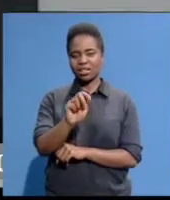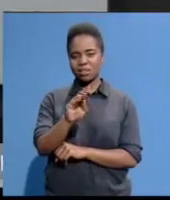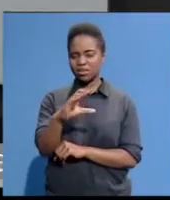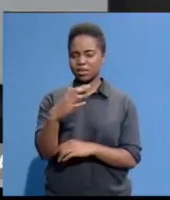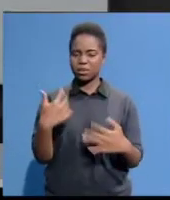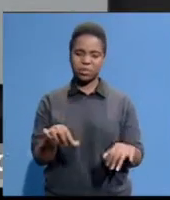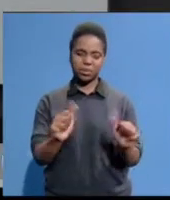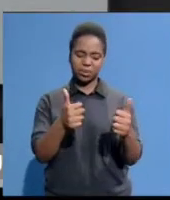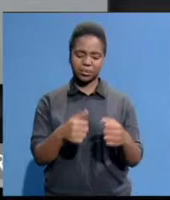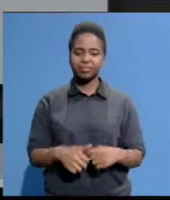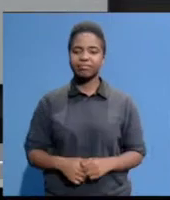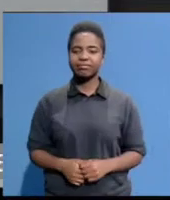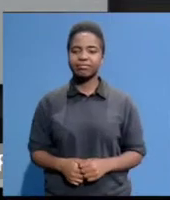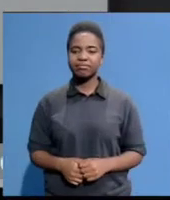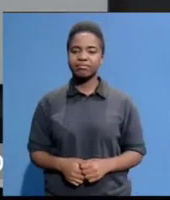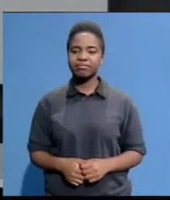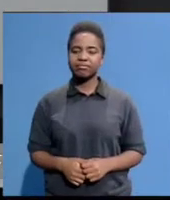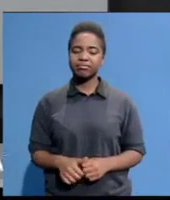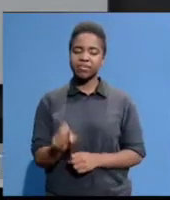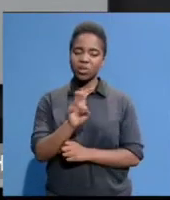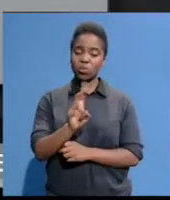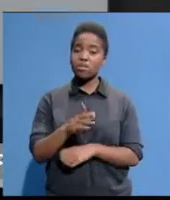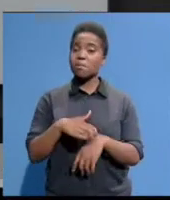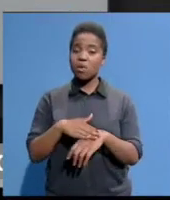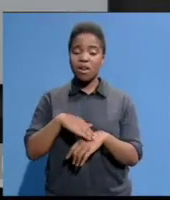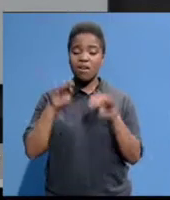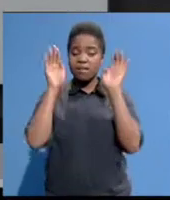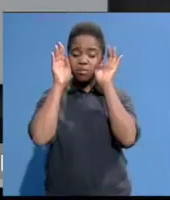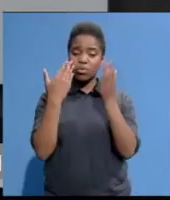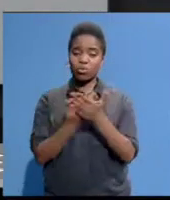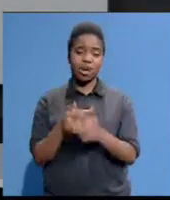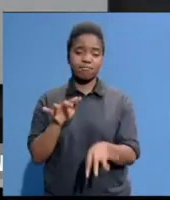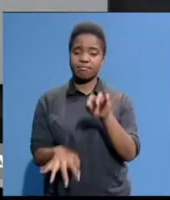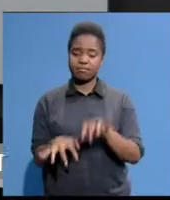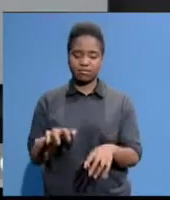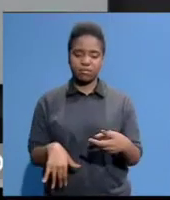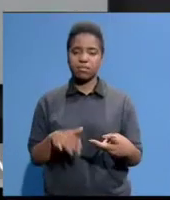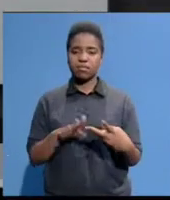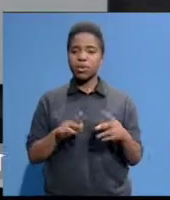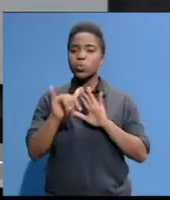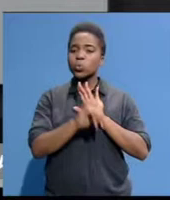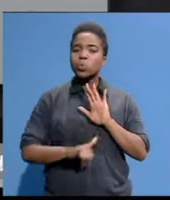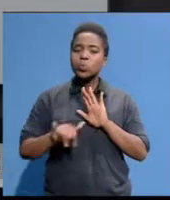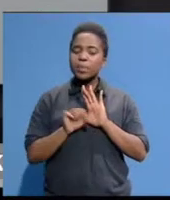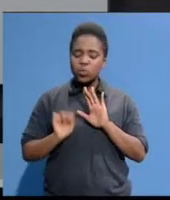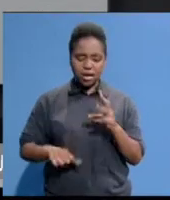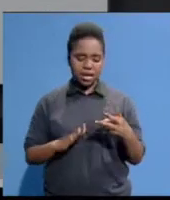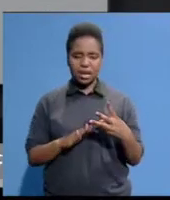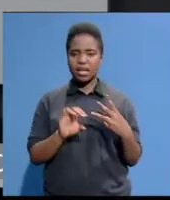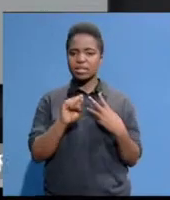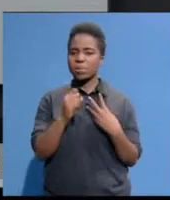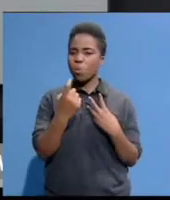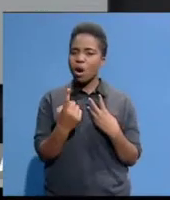We're taking your messages on all our social media platforms, whether it's Facebook, whether it's YouTube, or whether it's Twitter.